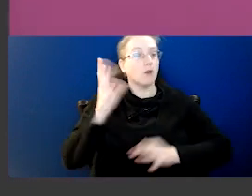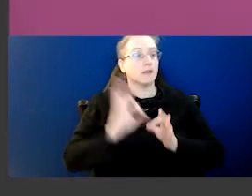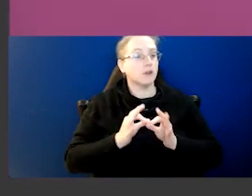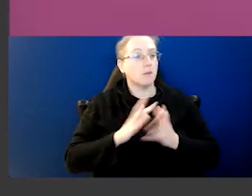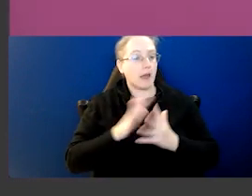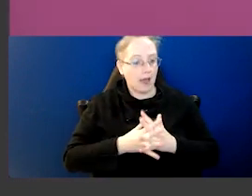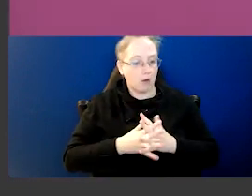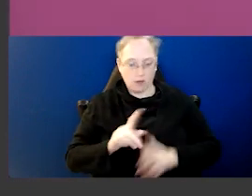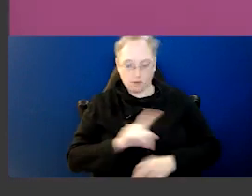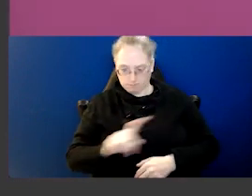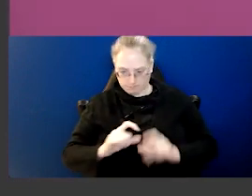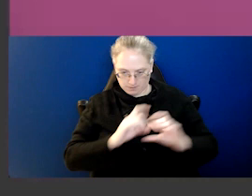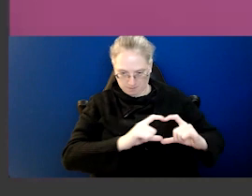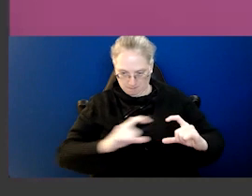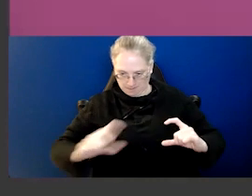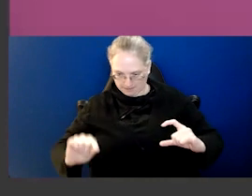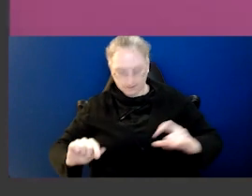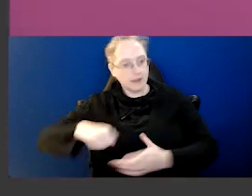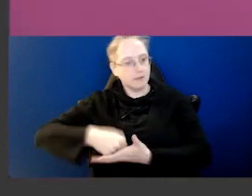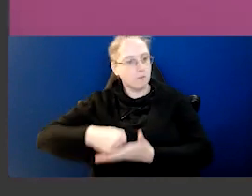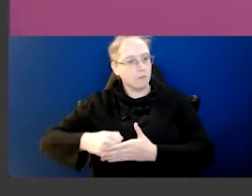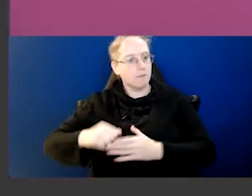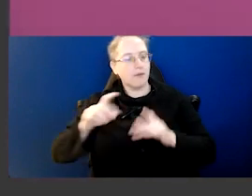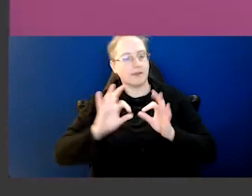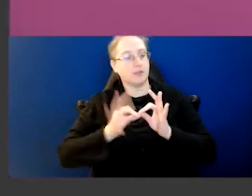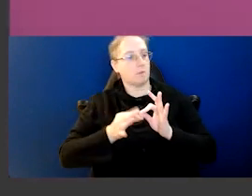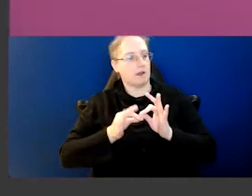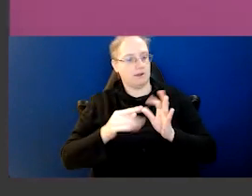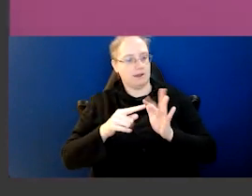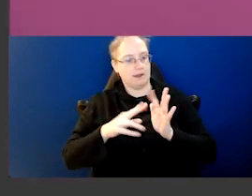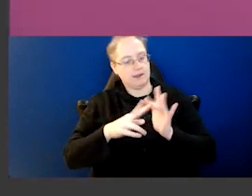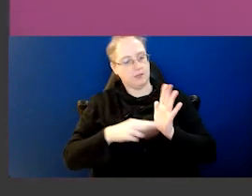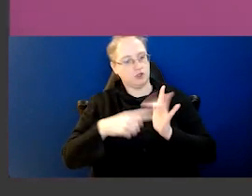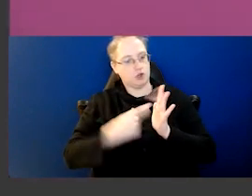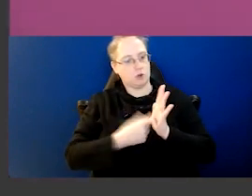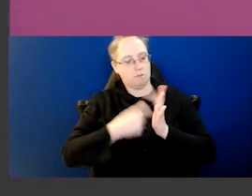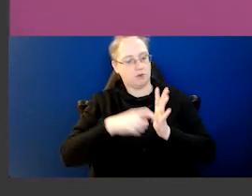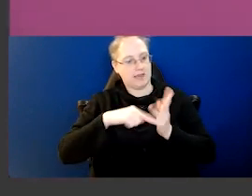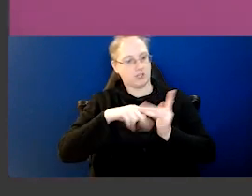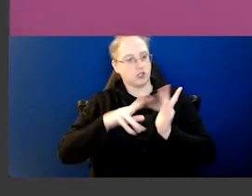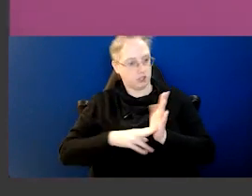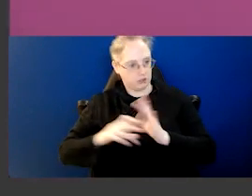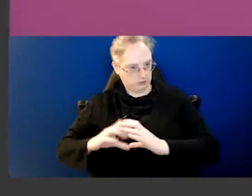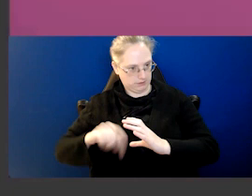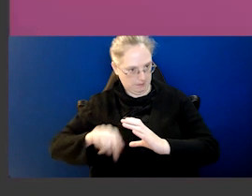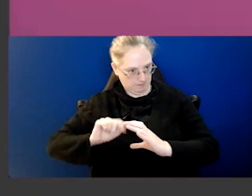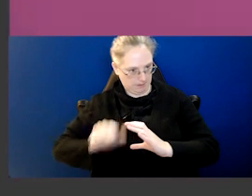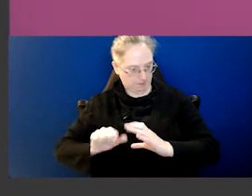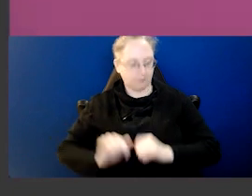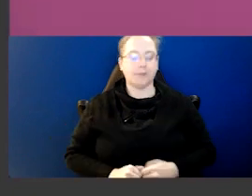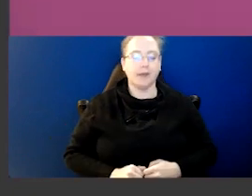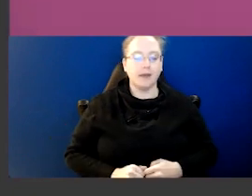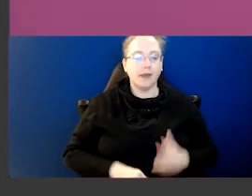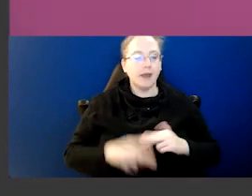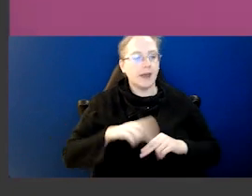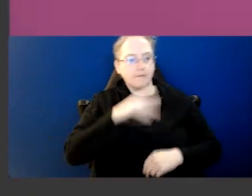on interpretation button at the bottom of your Zoom screen. And if you are experiencing any technical difficulties, please first check